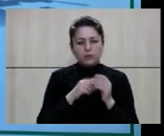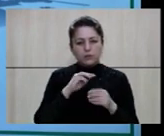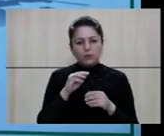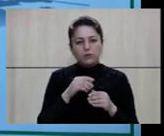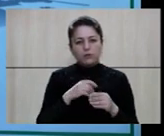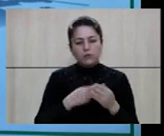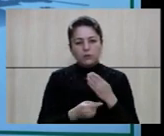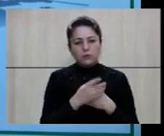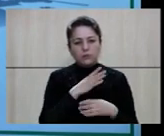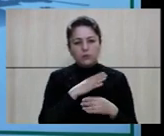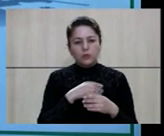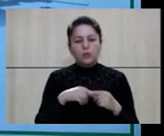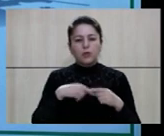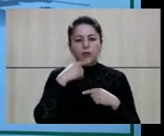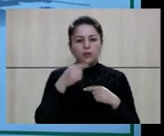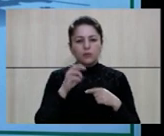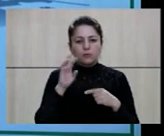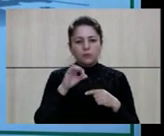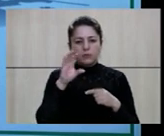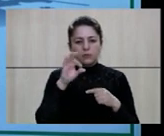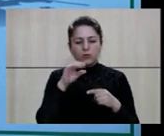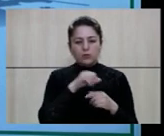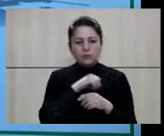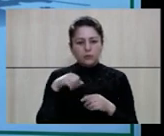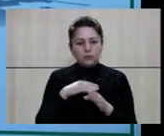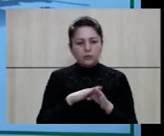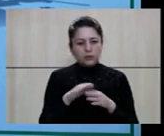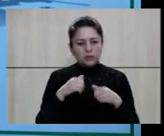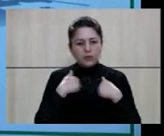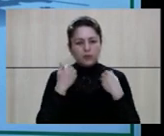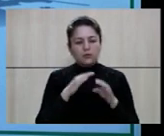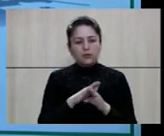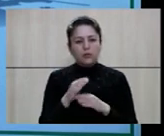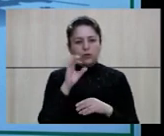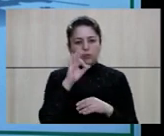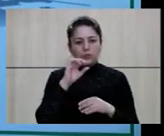bo'ldi. Keyingi misollarni esa mustaqil bajarishga harakat qiling.